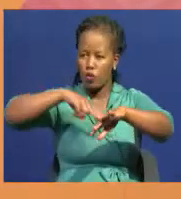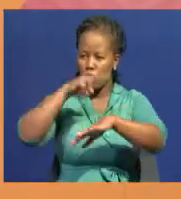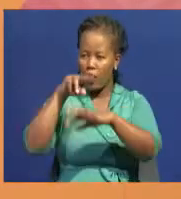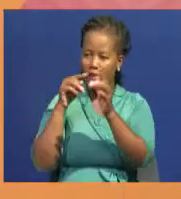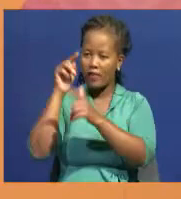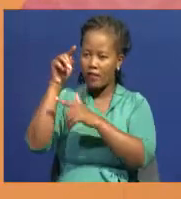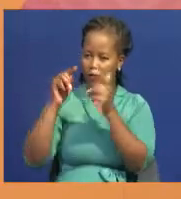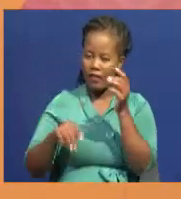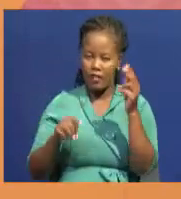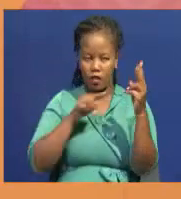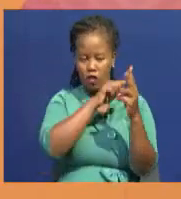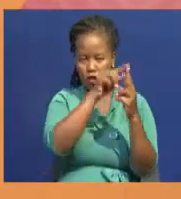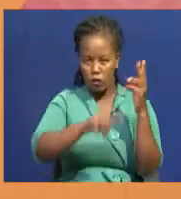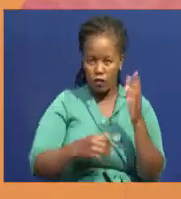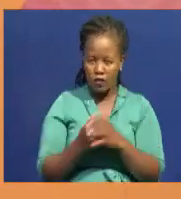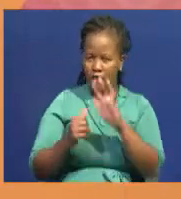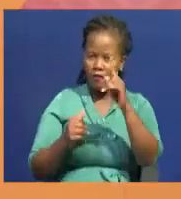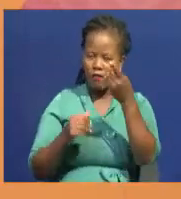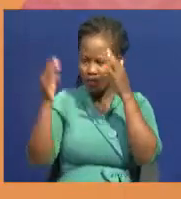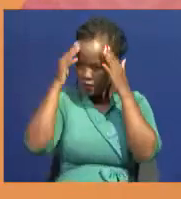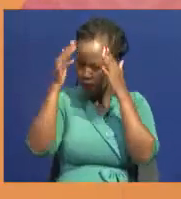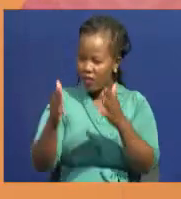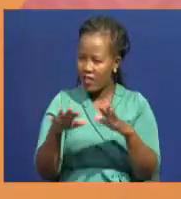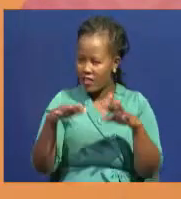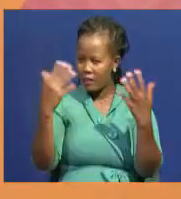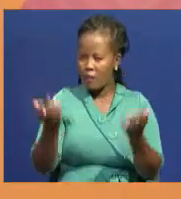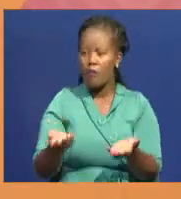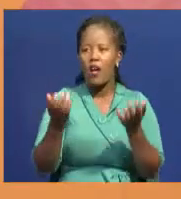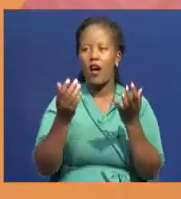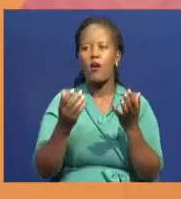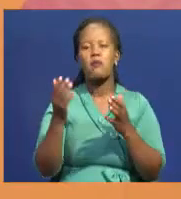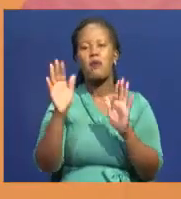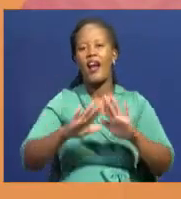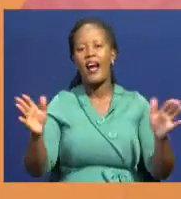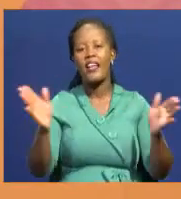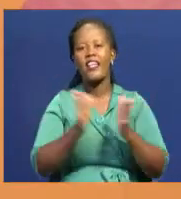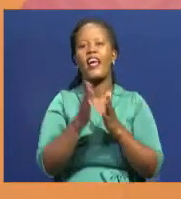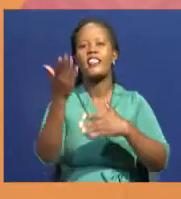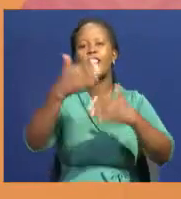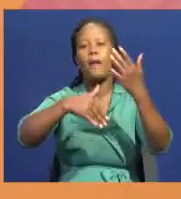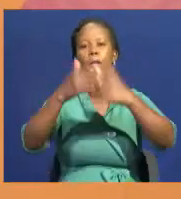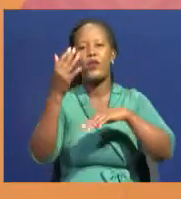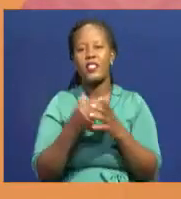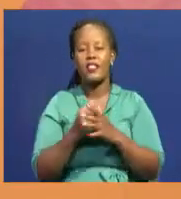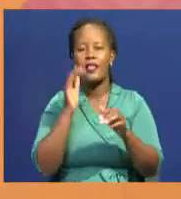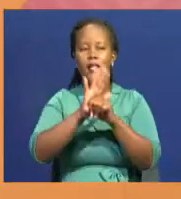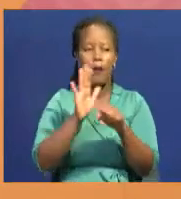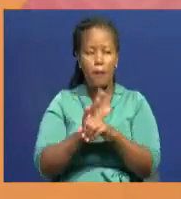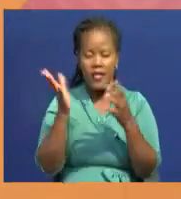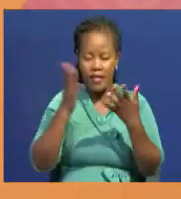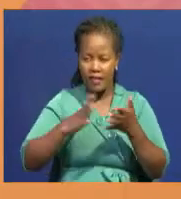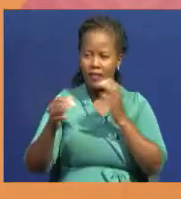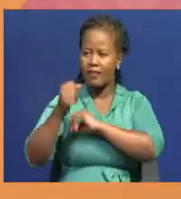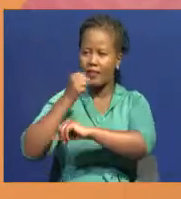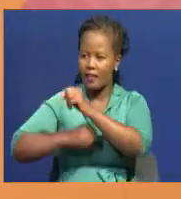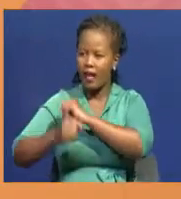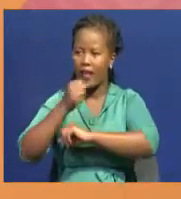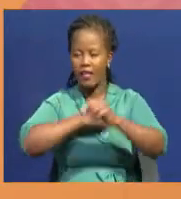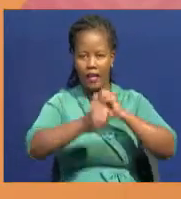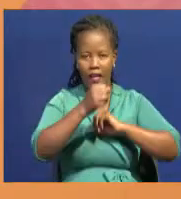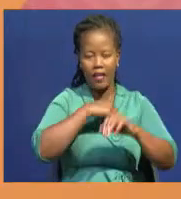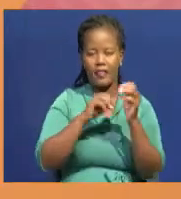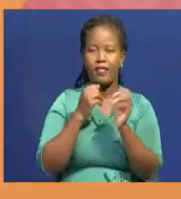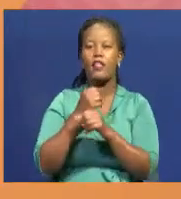the first hour we are looking at the real estate industry in the country and some of the things that have been done to ensure that this